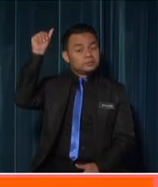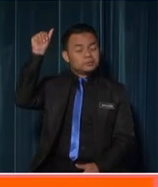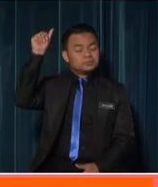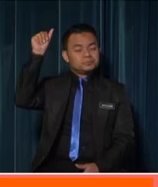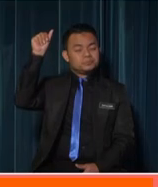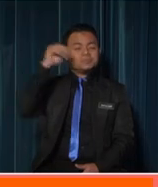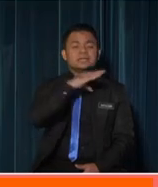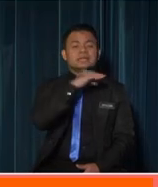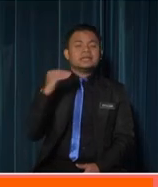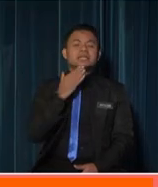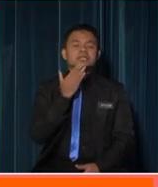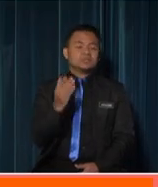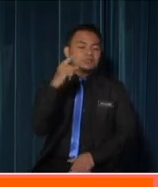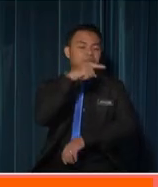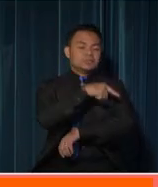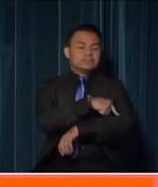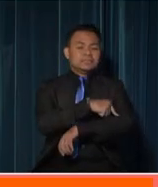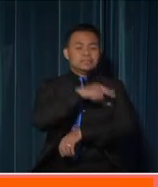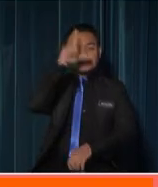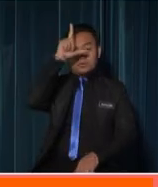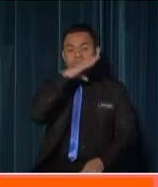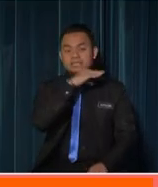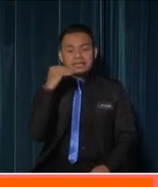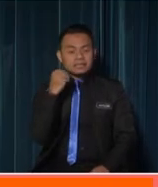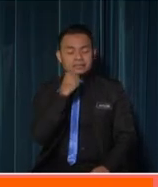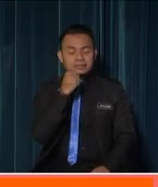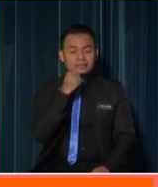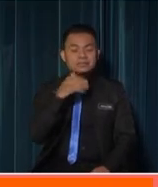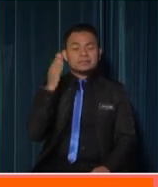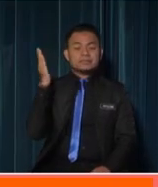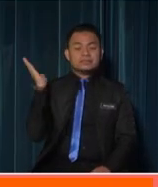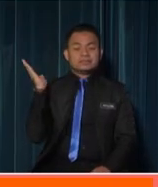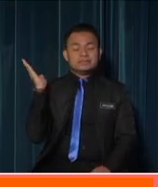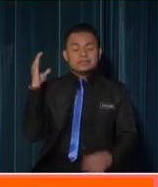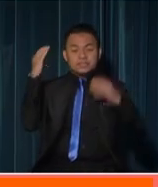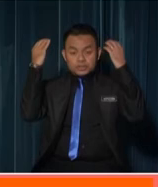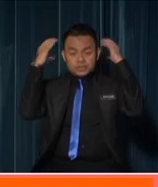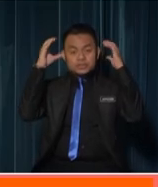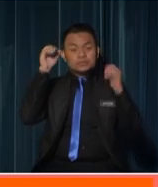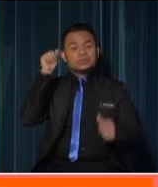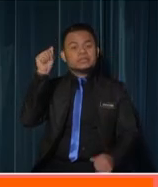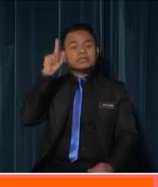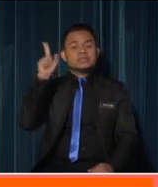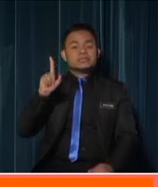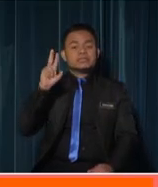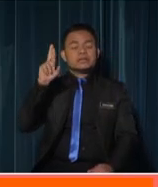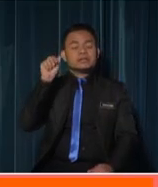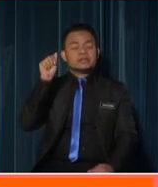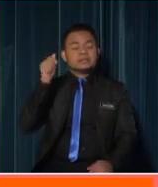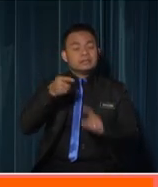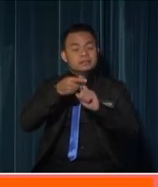Assalamualaikum and good day boys and girls. I am Puan Asra from Sekolah